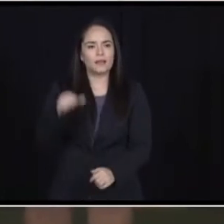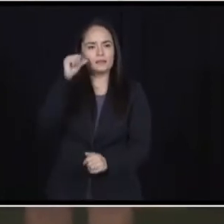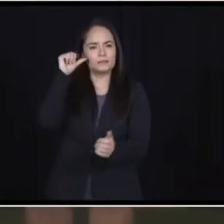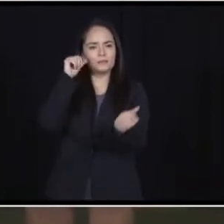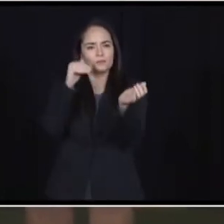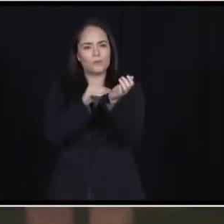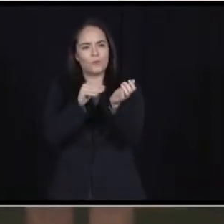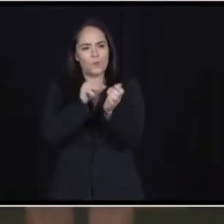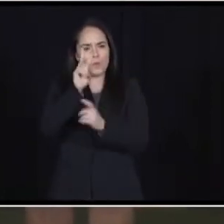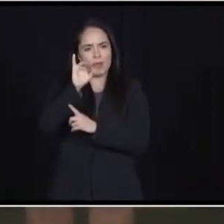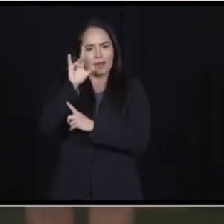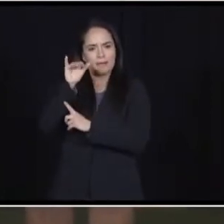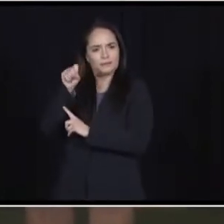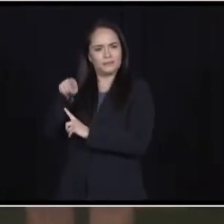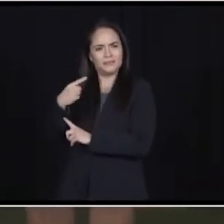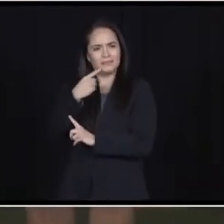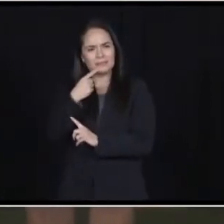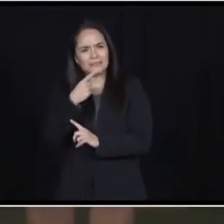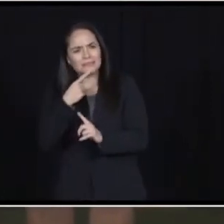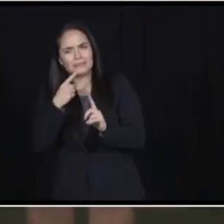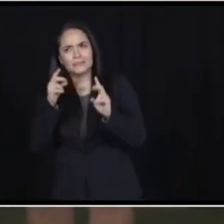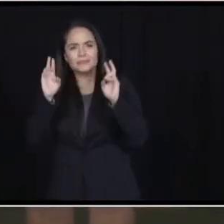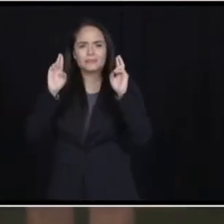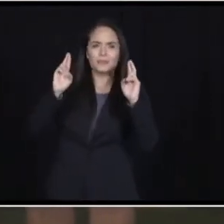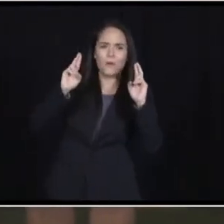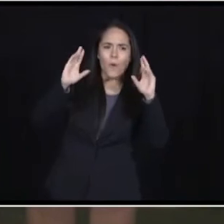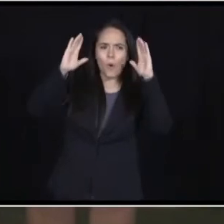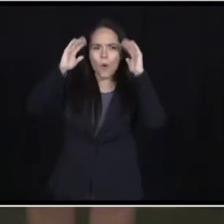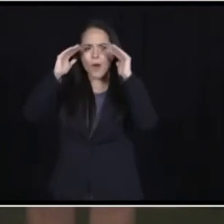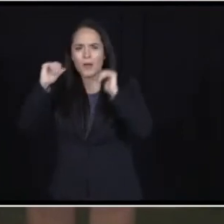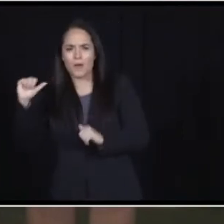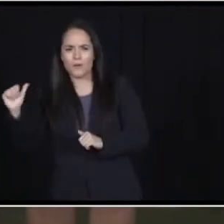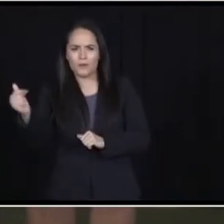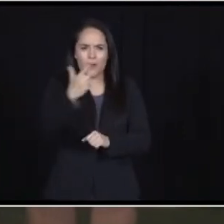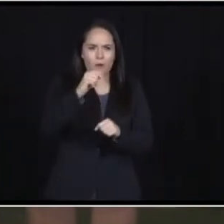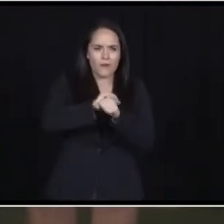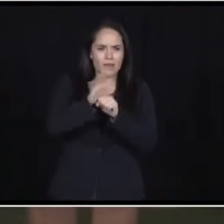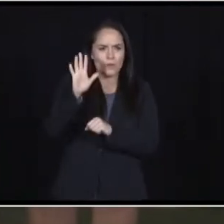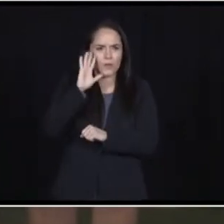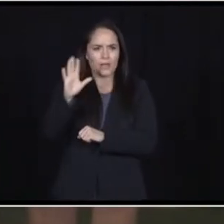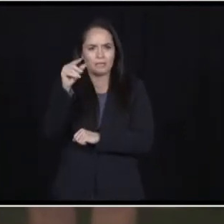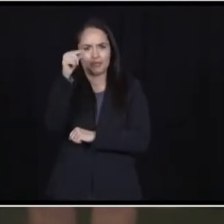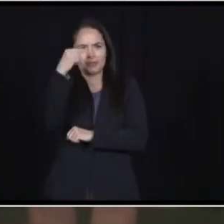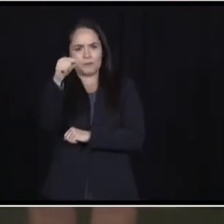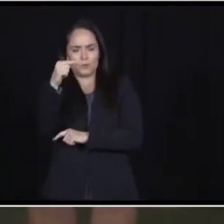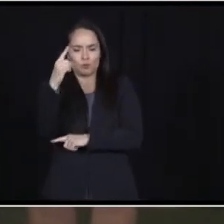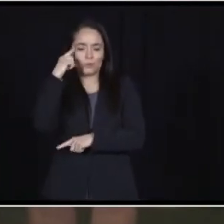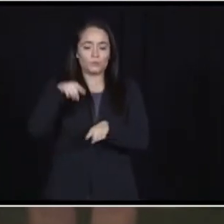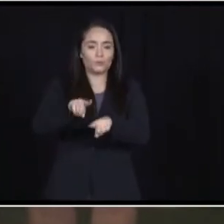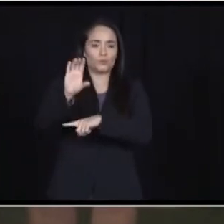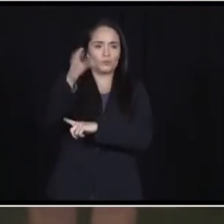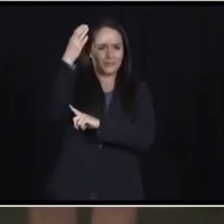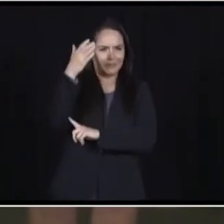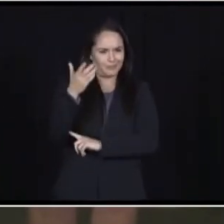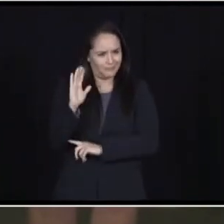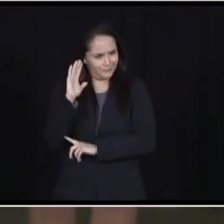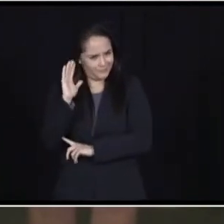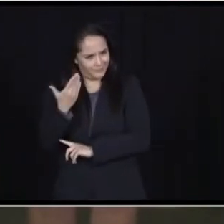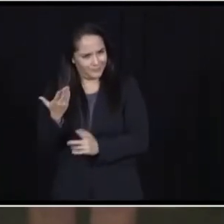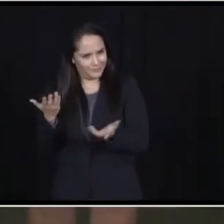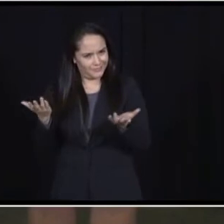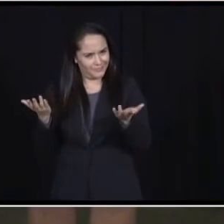he hopes that all of our regions can be in the green zone by Christmas. That seems pretty much like it's